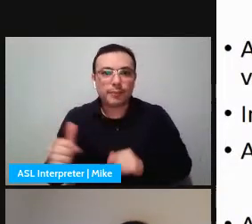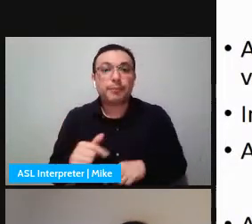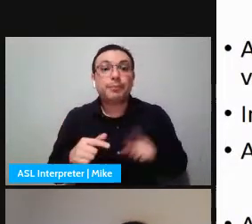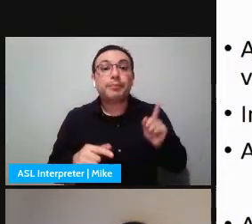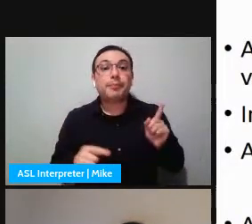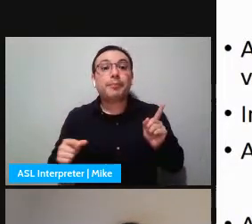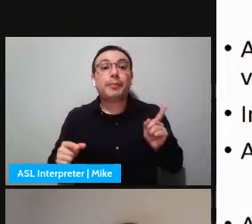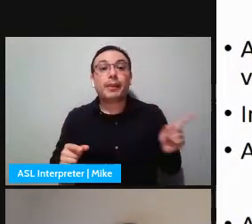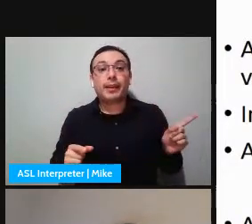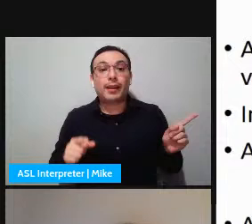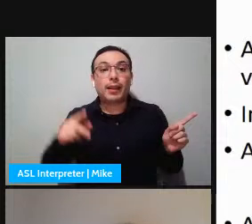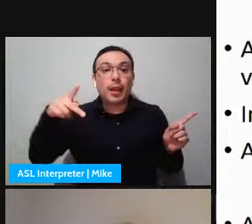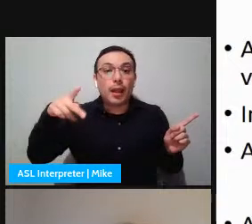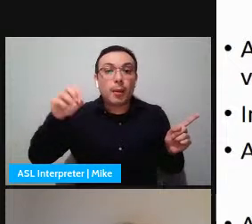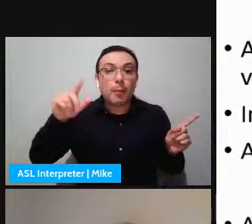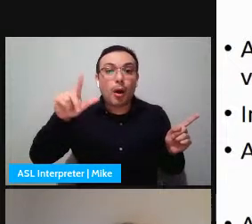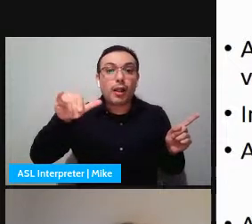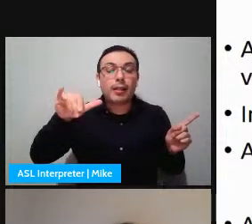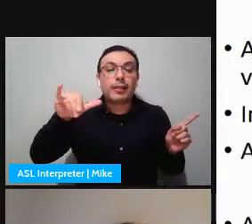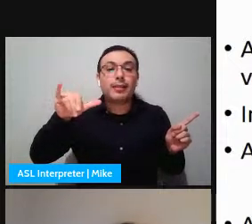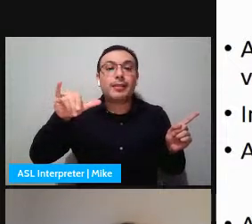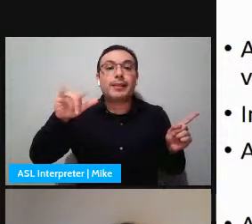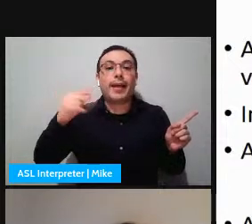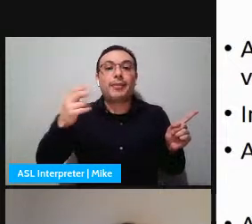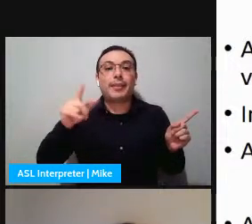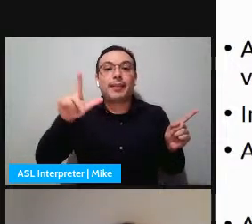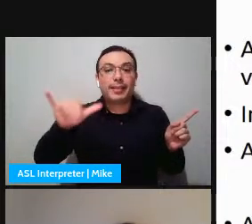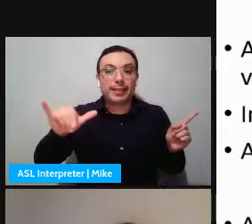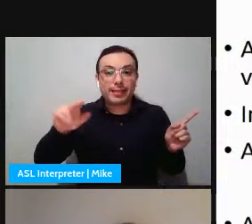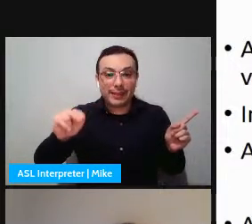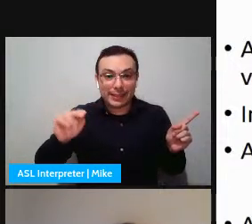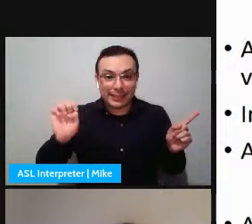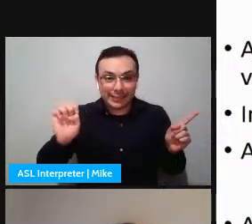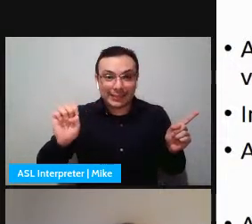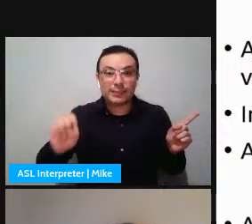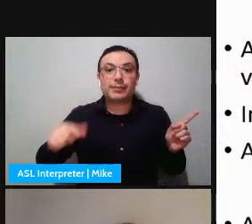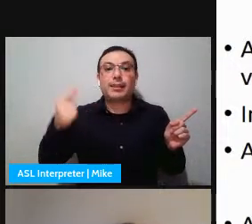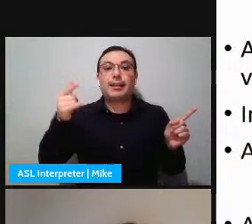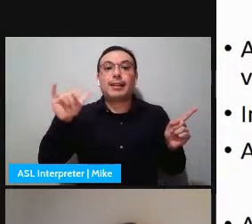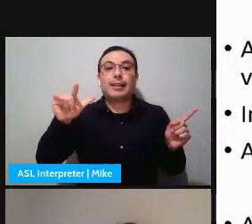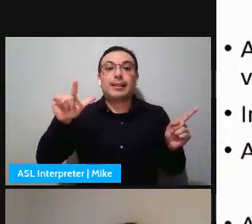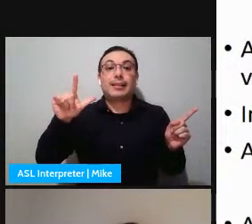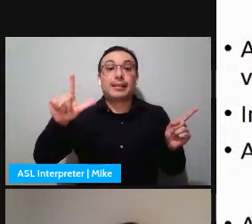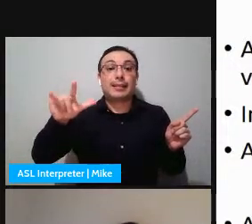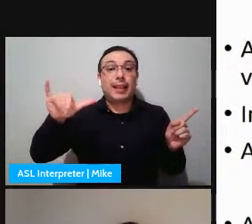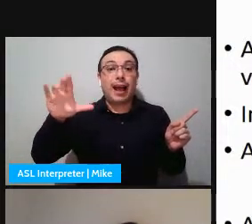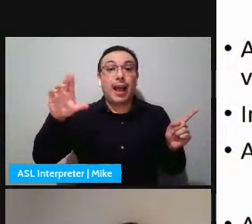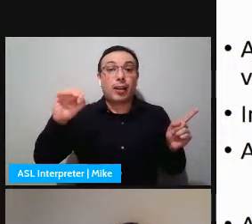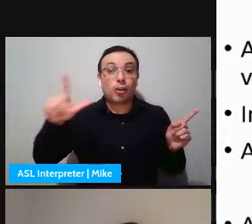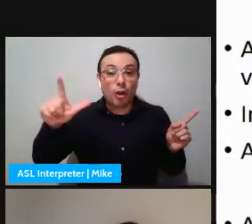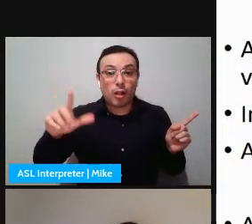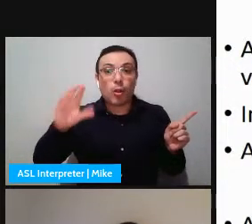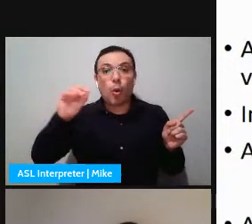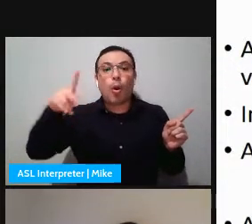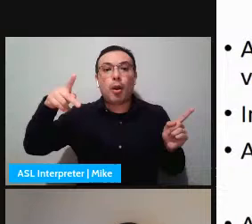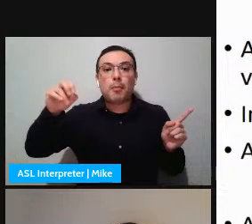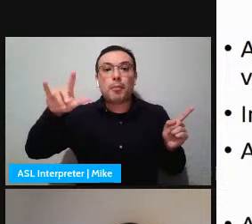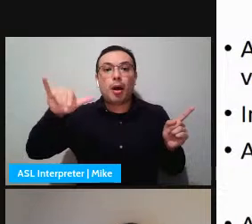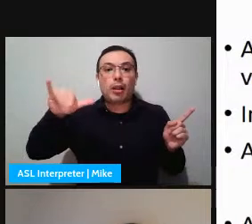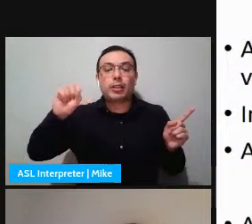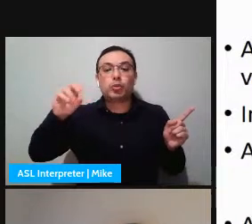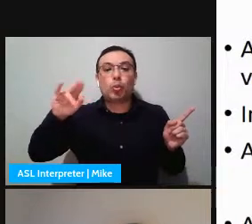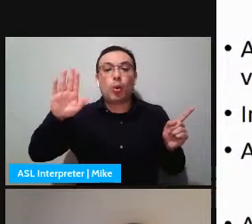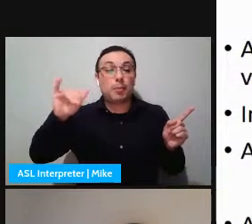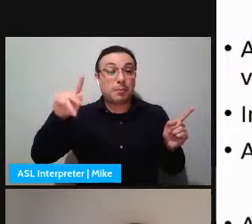polyethylene glycol or polysorbate, so that is in some of the prep for like colonoscopies and laxatives,